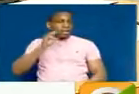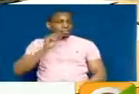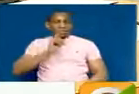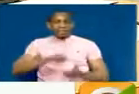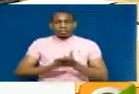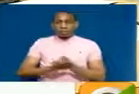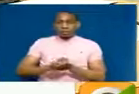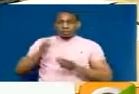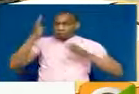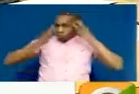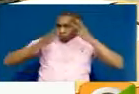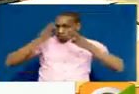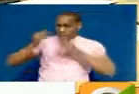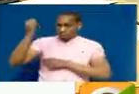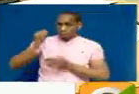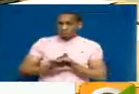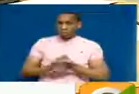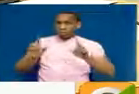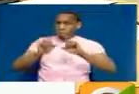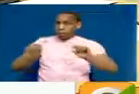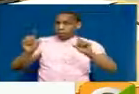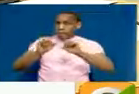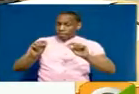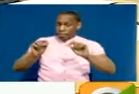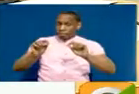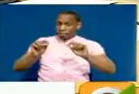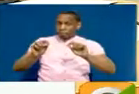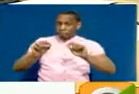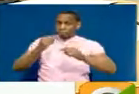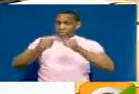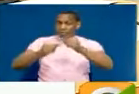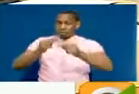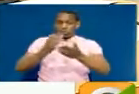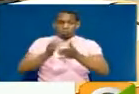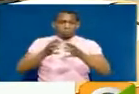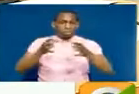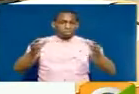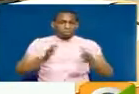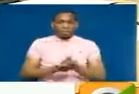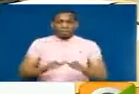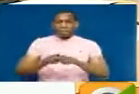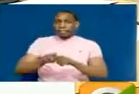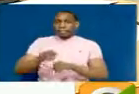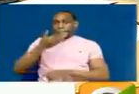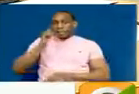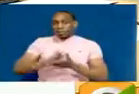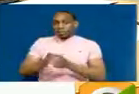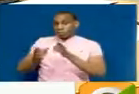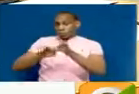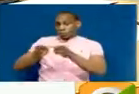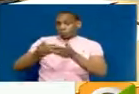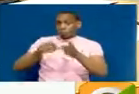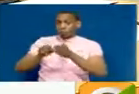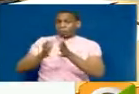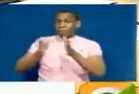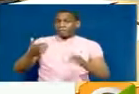saying worrying political drumbeats are being beaten louder and louder and should be checked before it